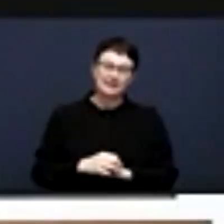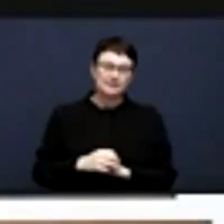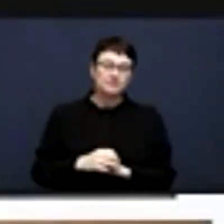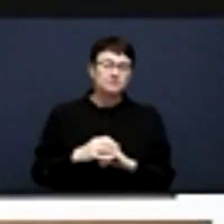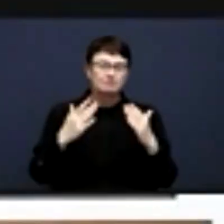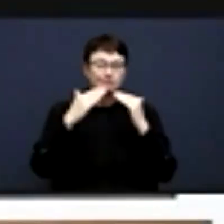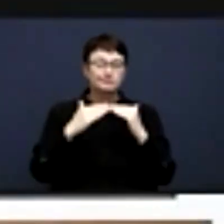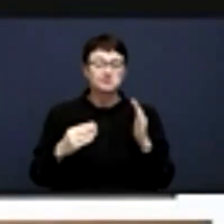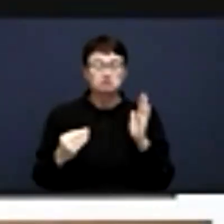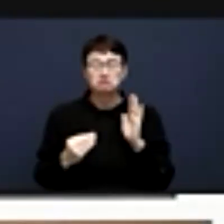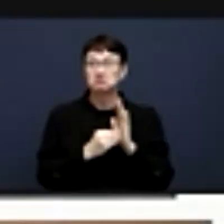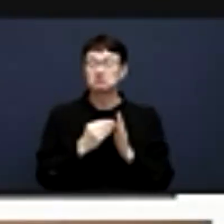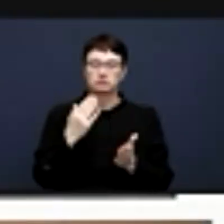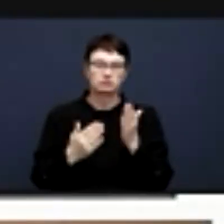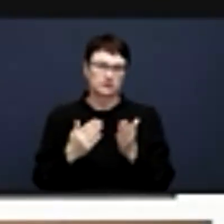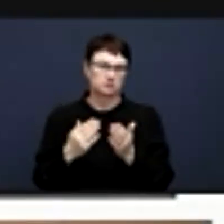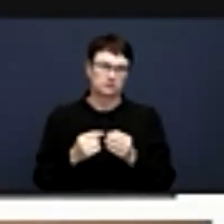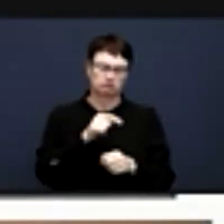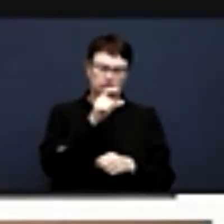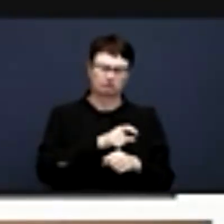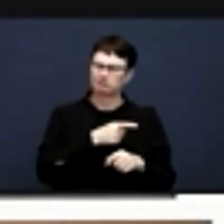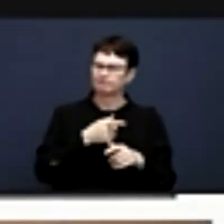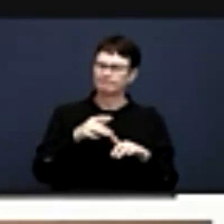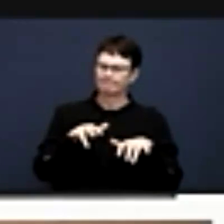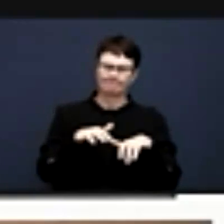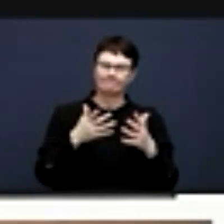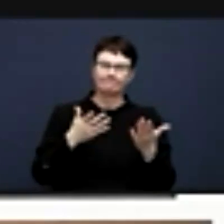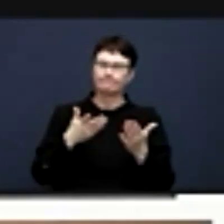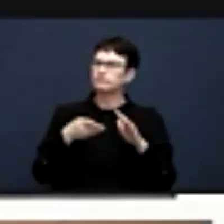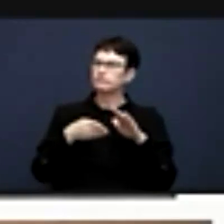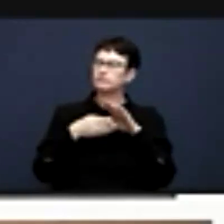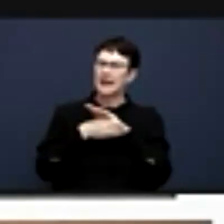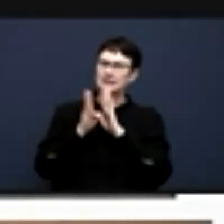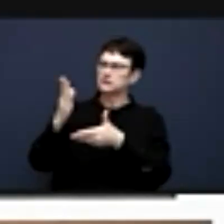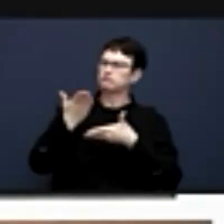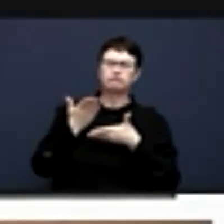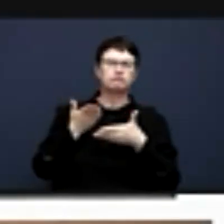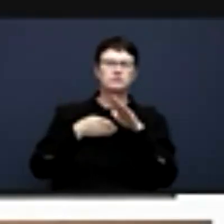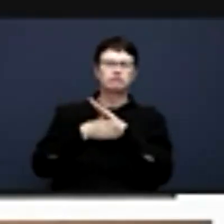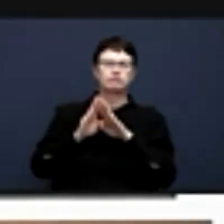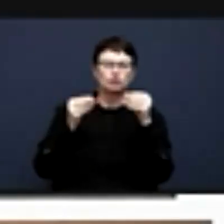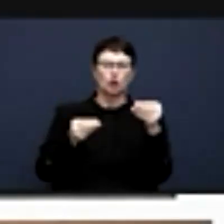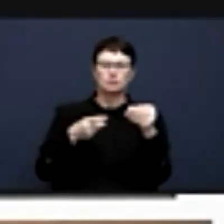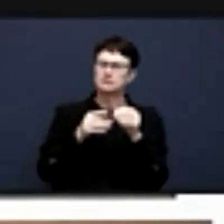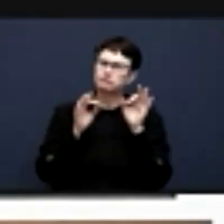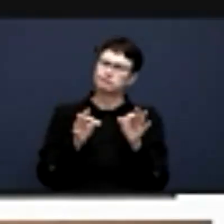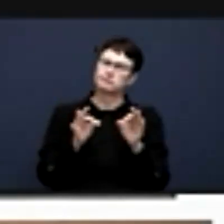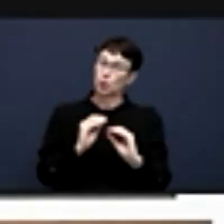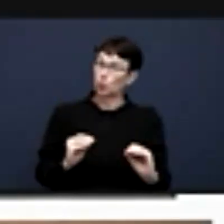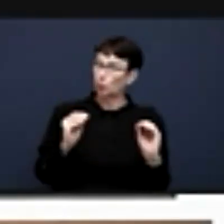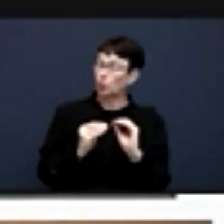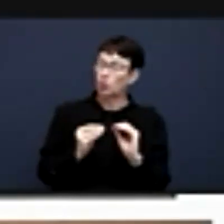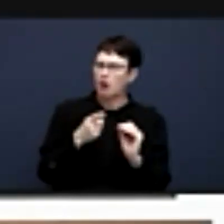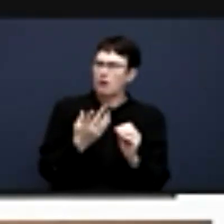provide accessible format of a documentation? So it's kind of the legacy question. Should that be at